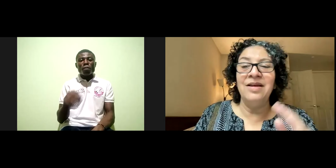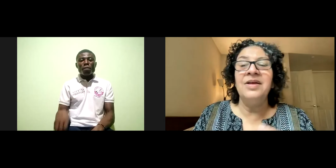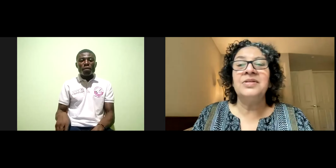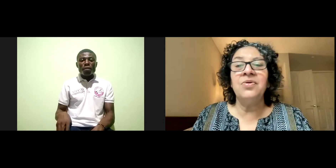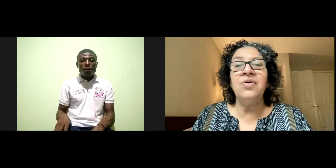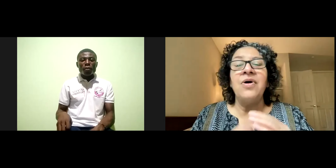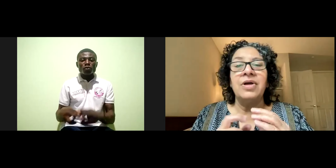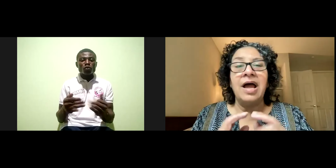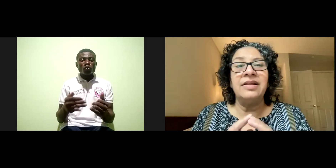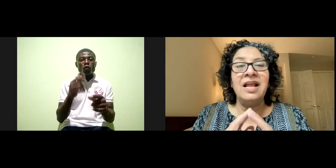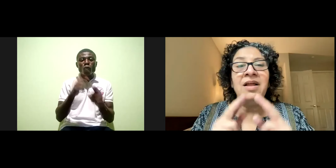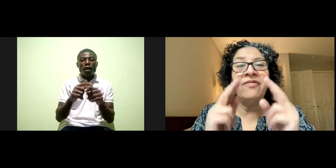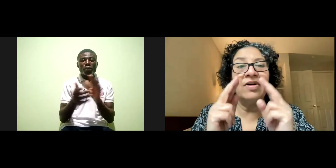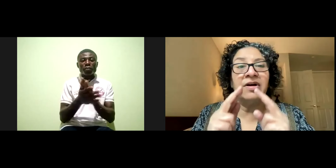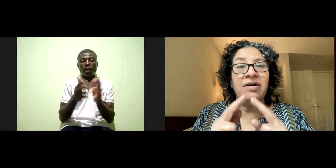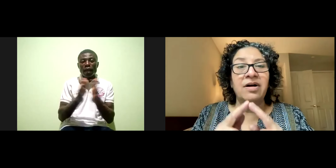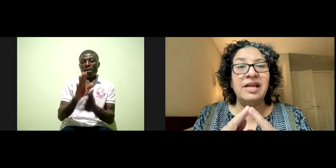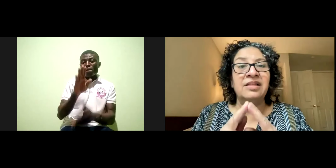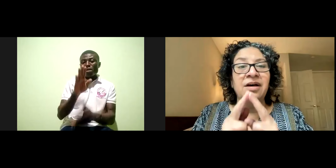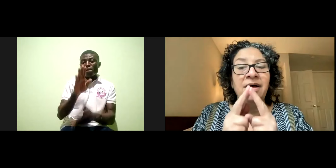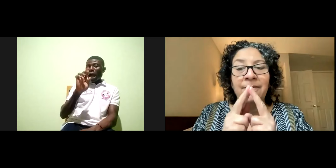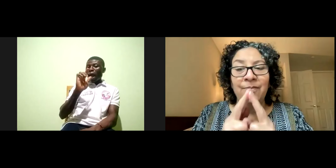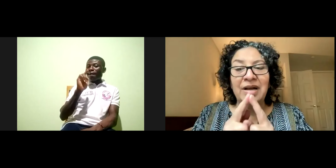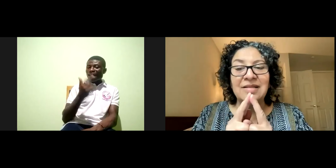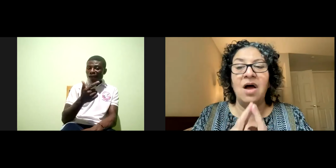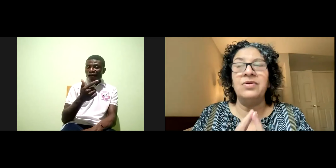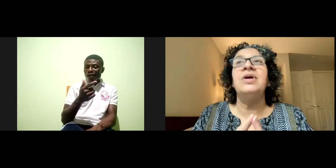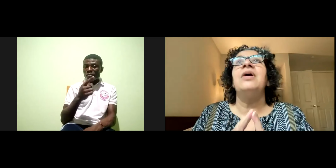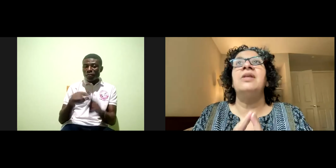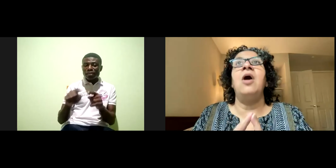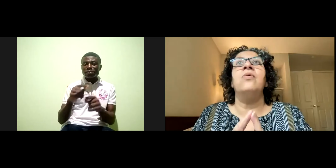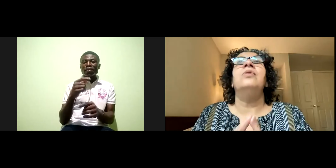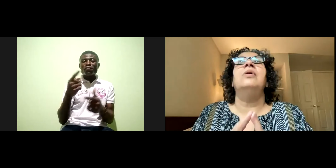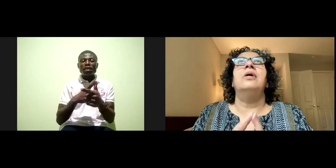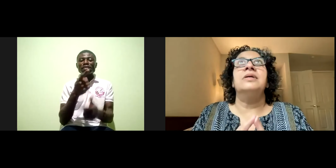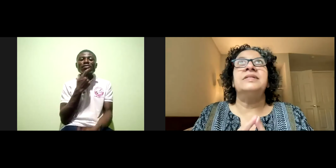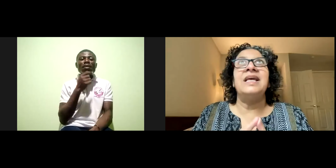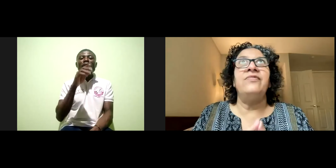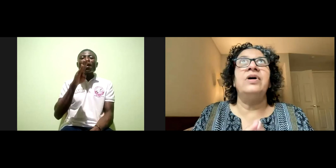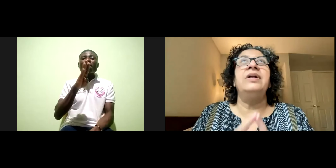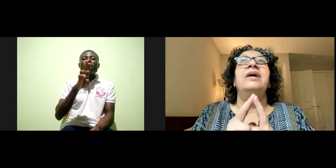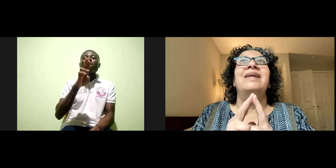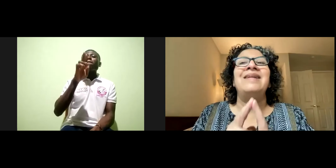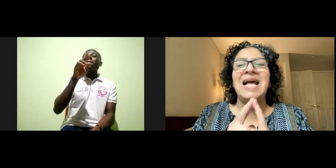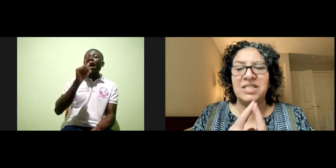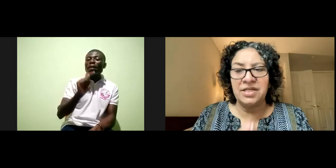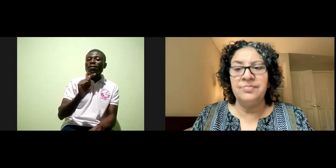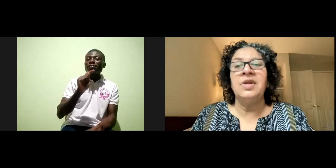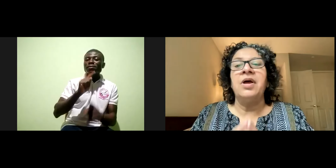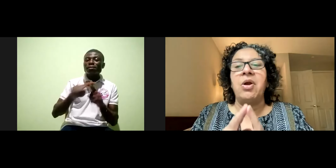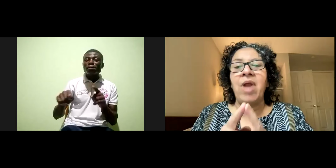bag. So, and then in the middle sound, now say the word